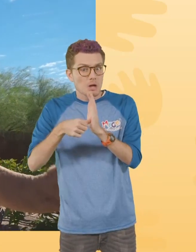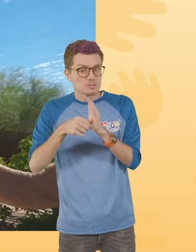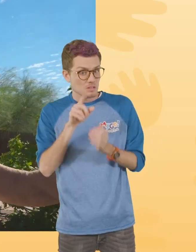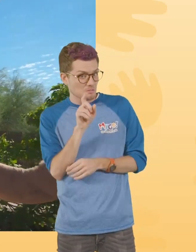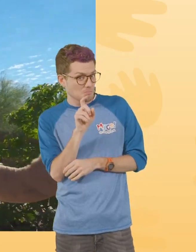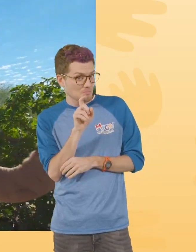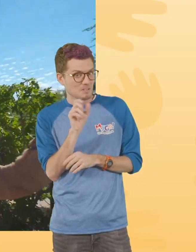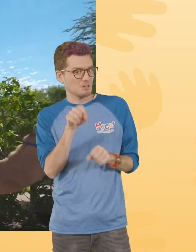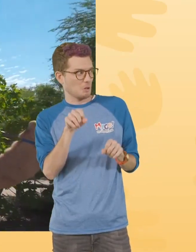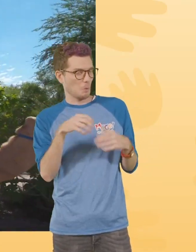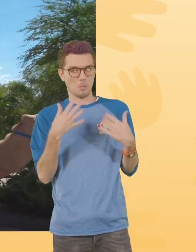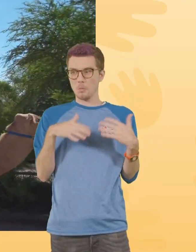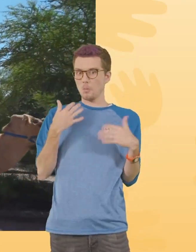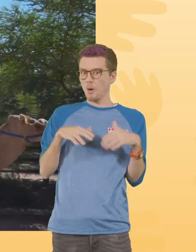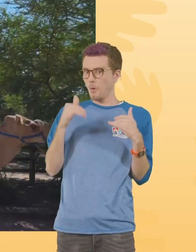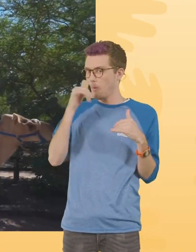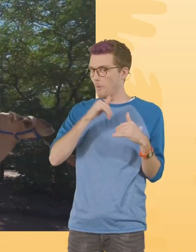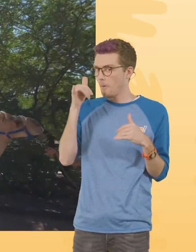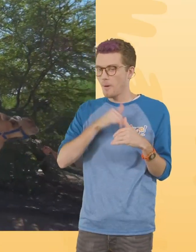pretty impressive, huh? Whoa!